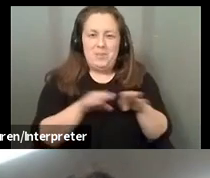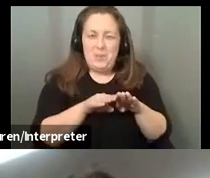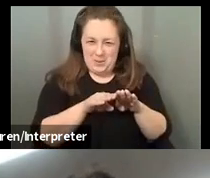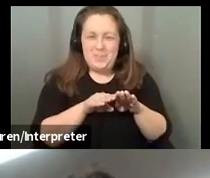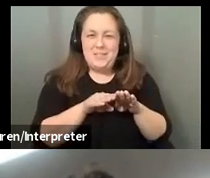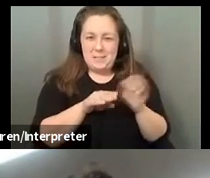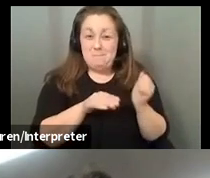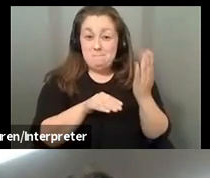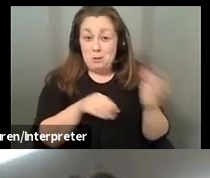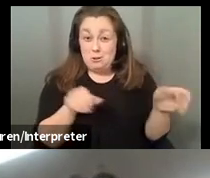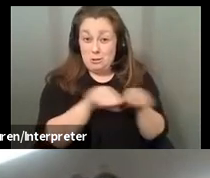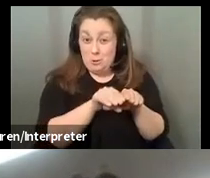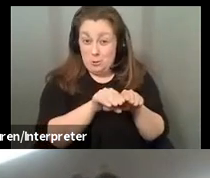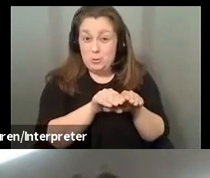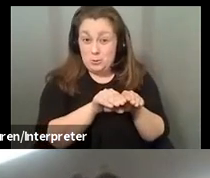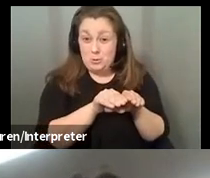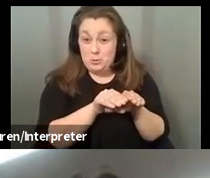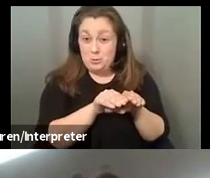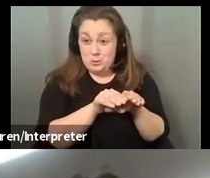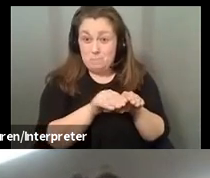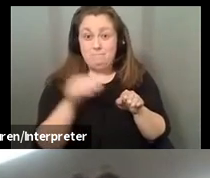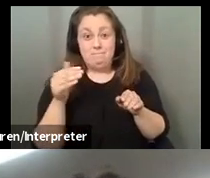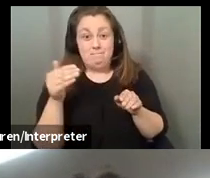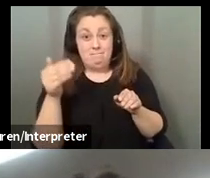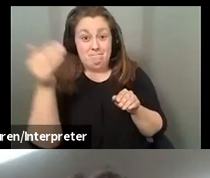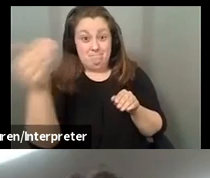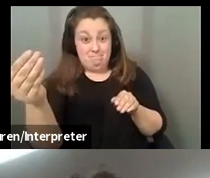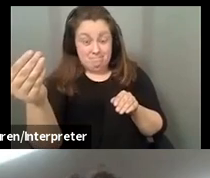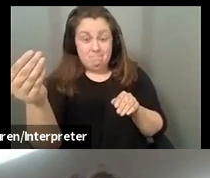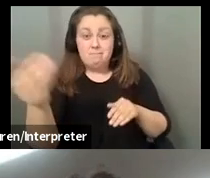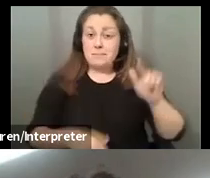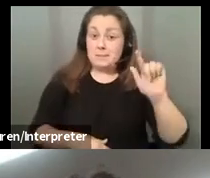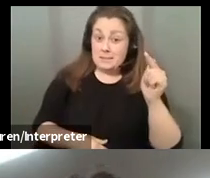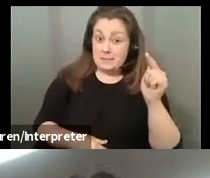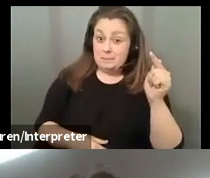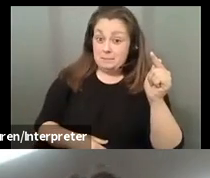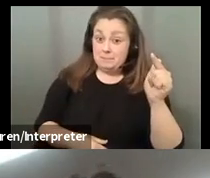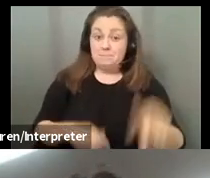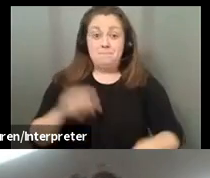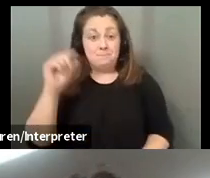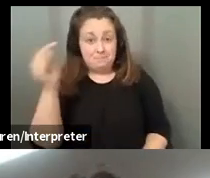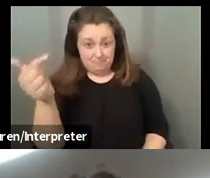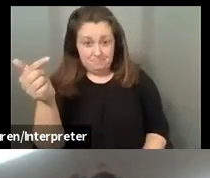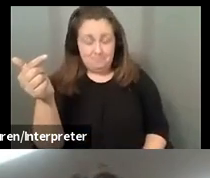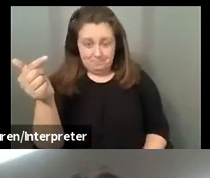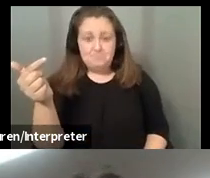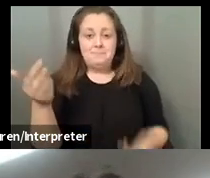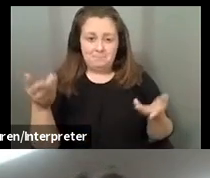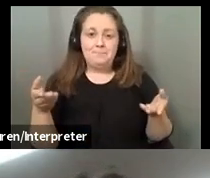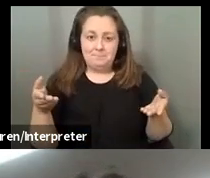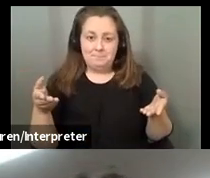closing nominations. Need a motion to close the nominations? So moved. OK, Gallagher, second. Sherry Cohen, second.